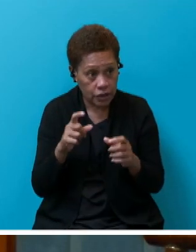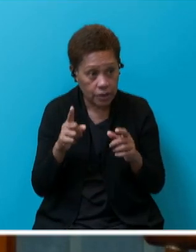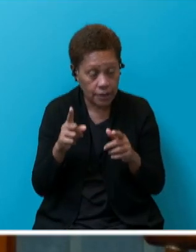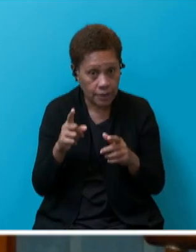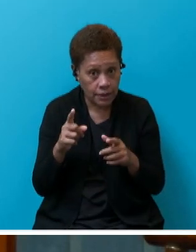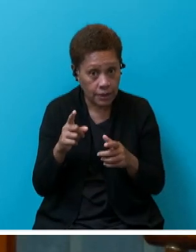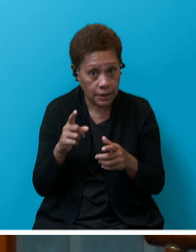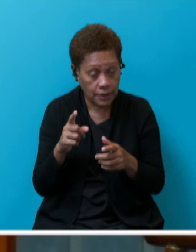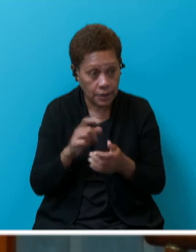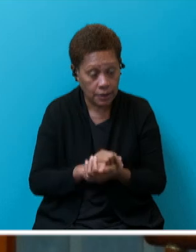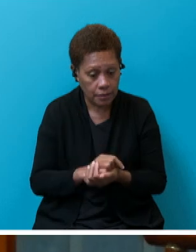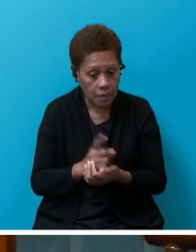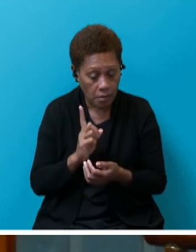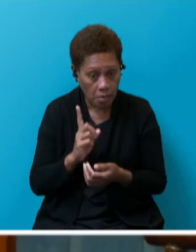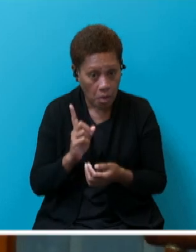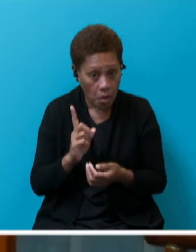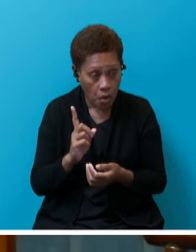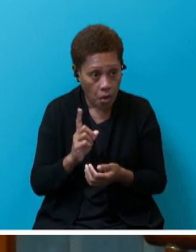bridge for